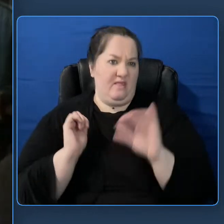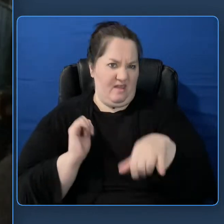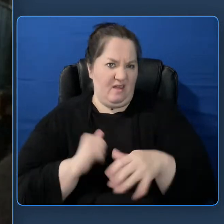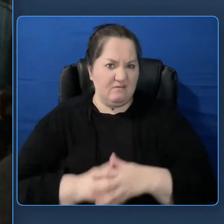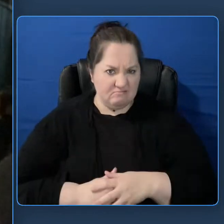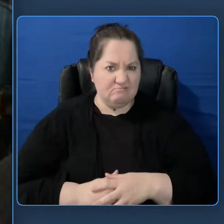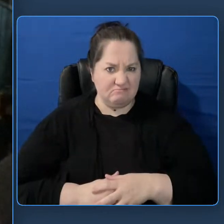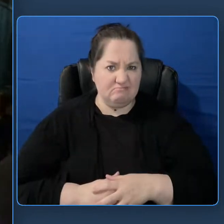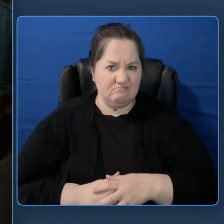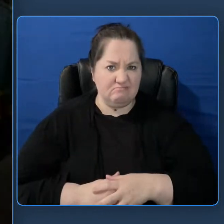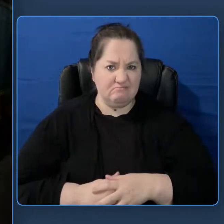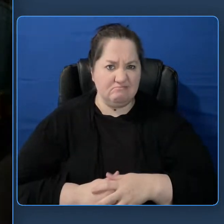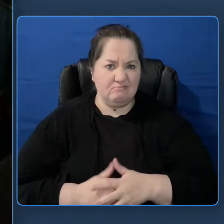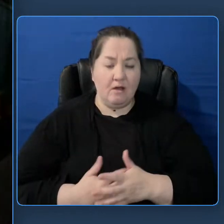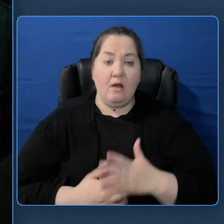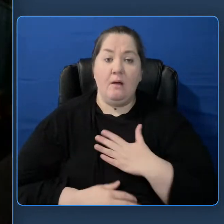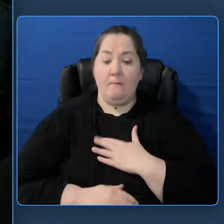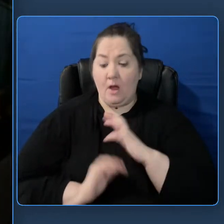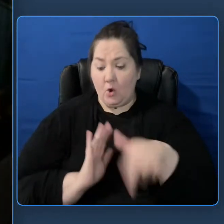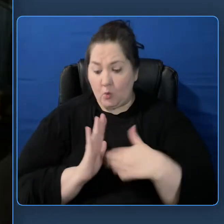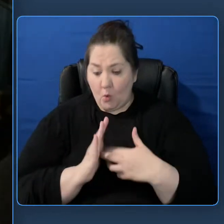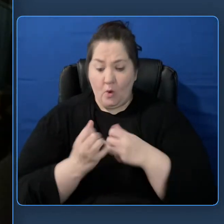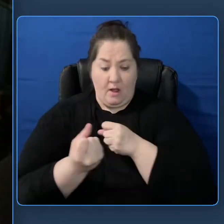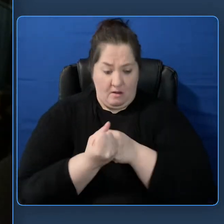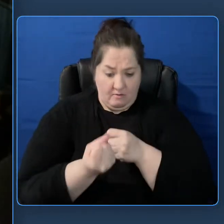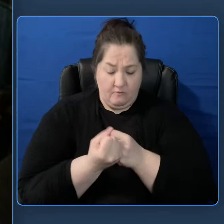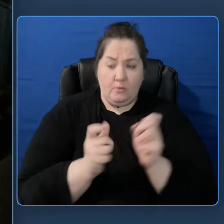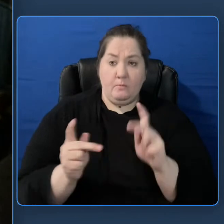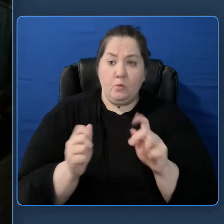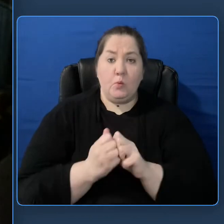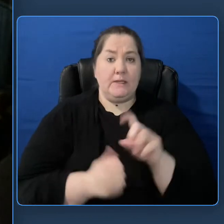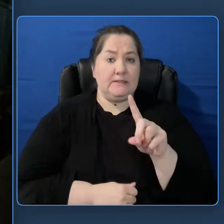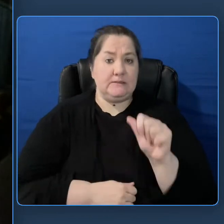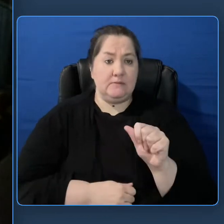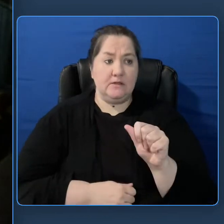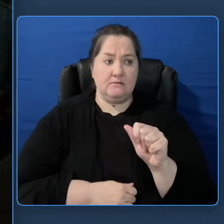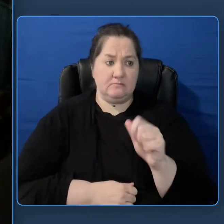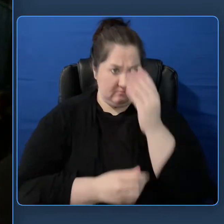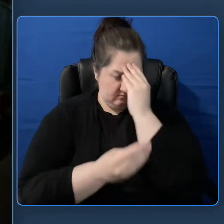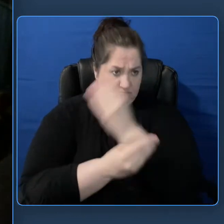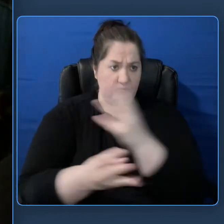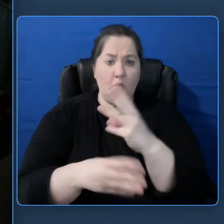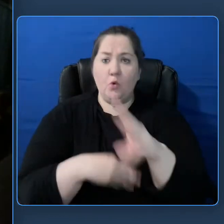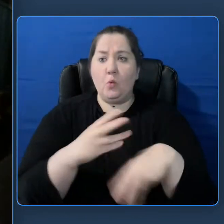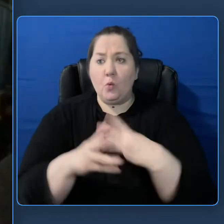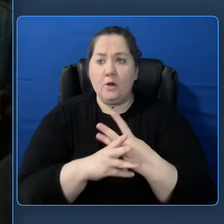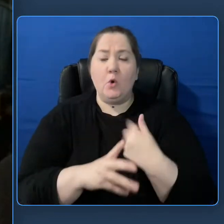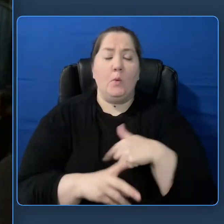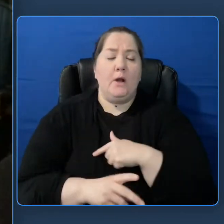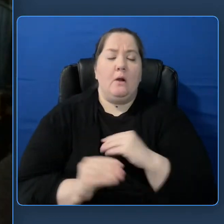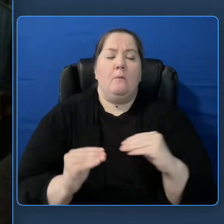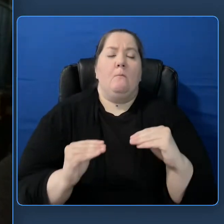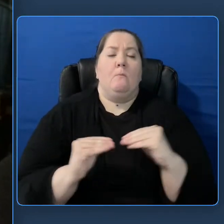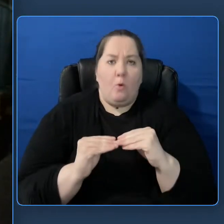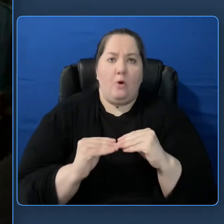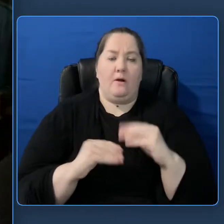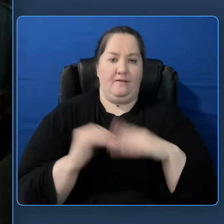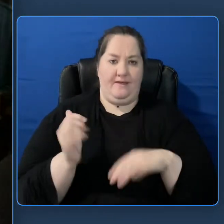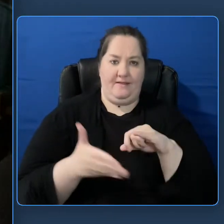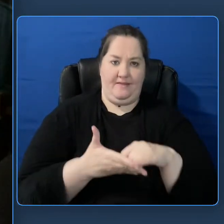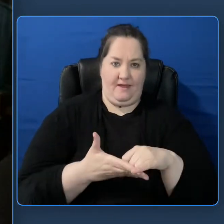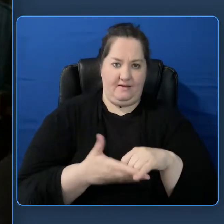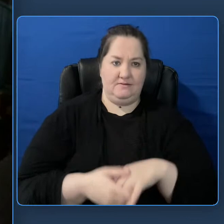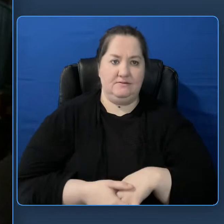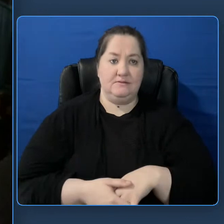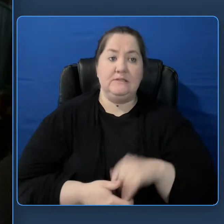so my role in advocacy for people with disabilities is to let the world know that we're so much more than just that. It's a